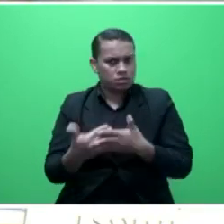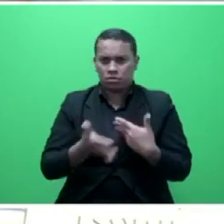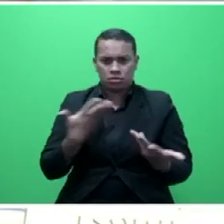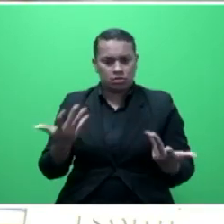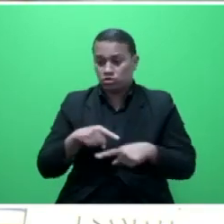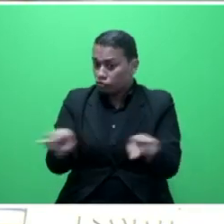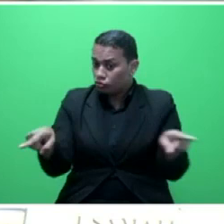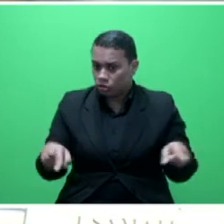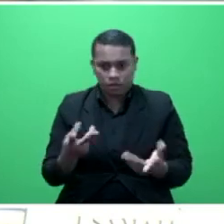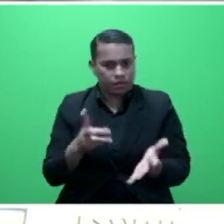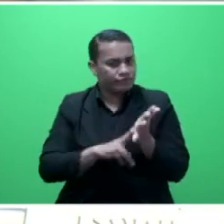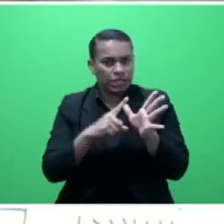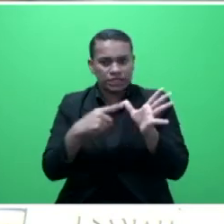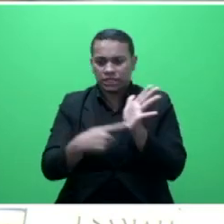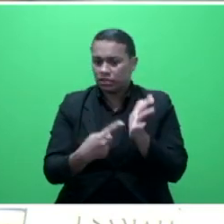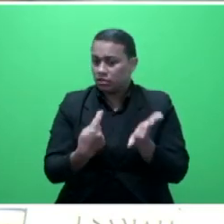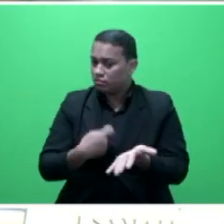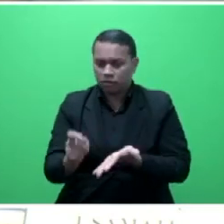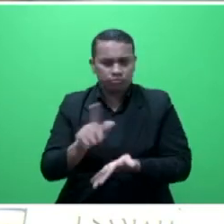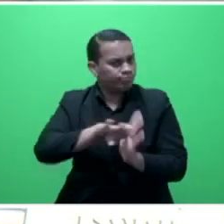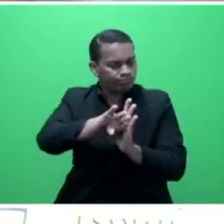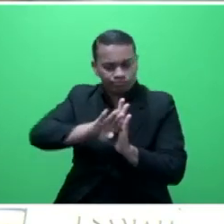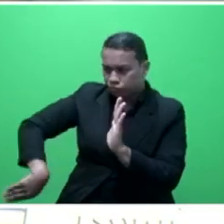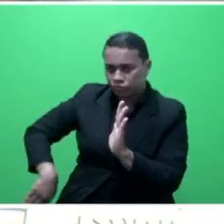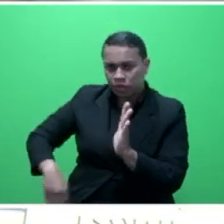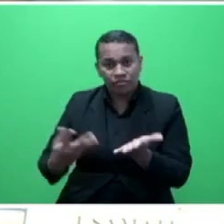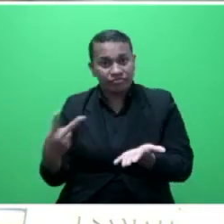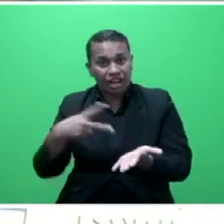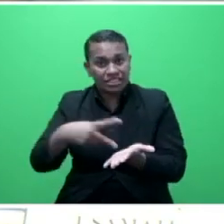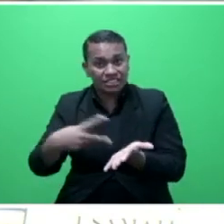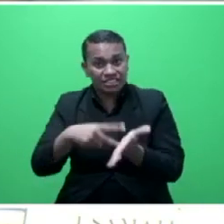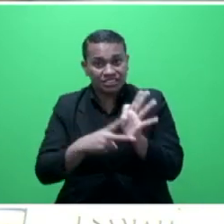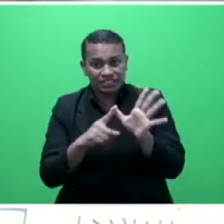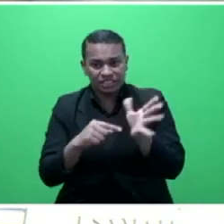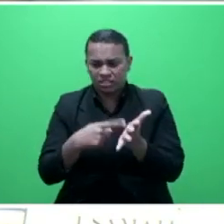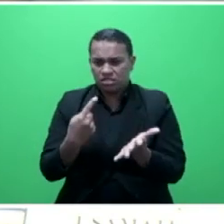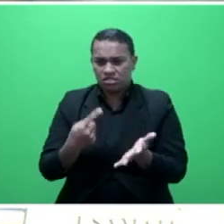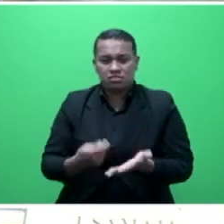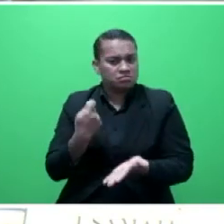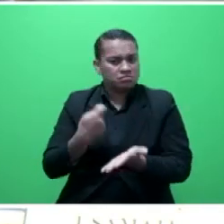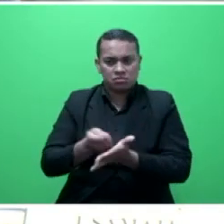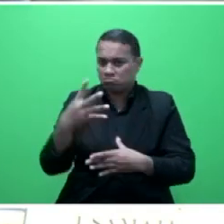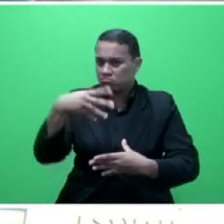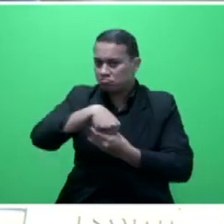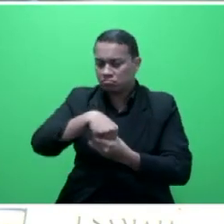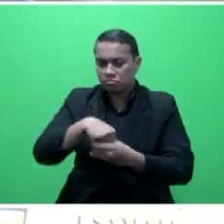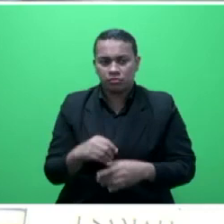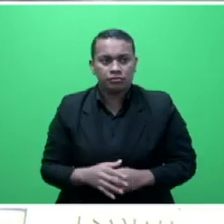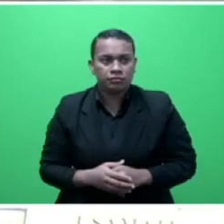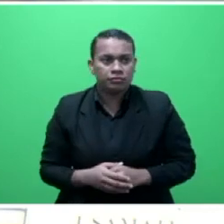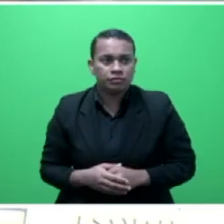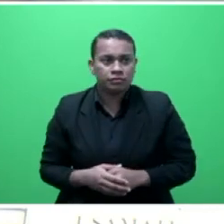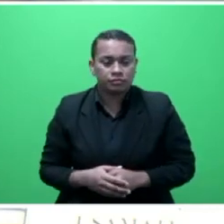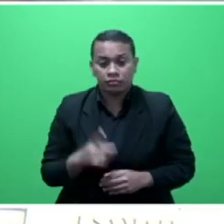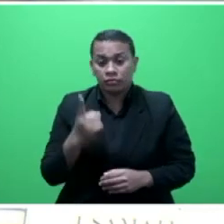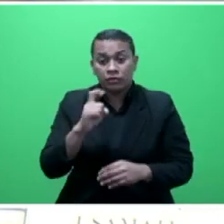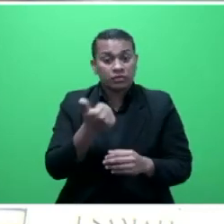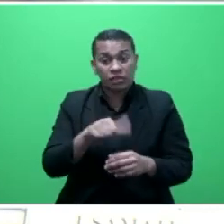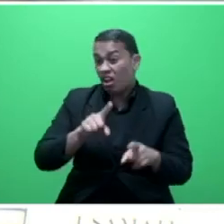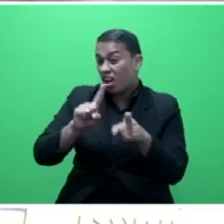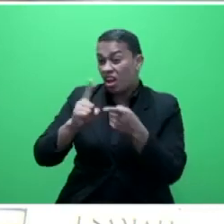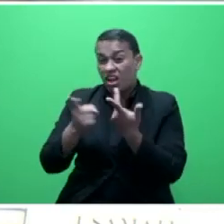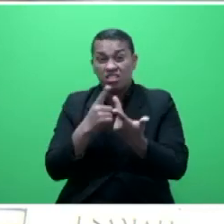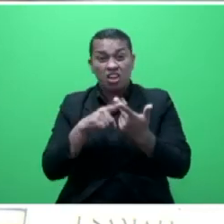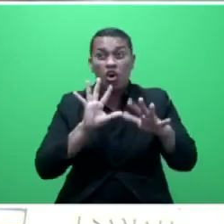exempt, and we are removing the VAT reverse charge on supplies received from abroad. The depreciation write-off